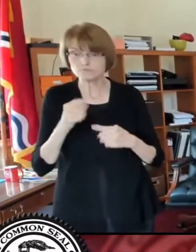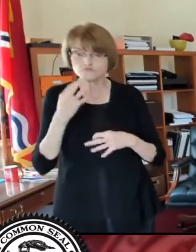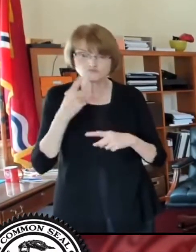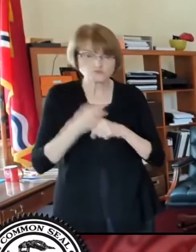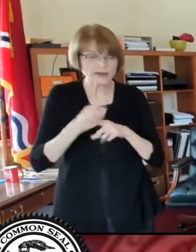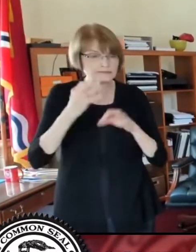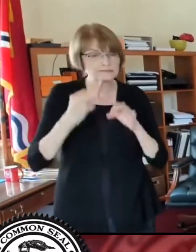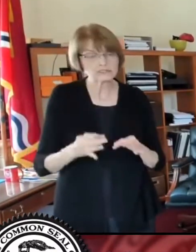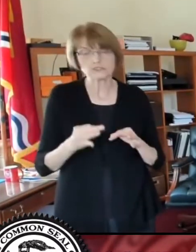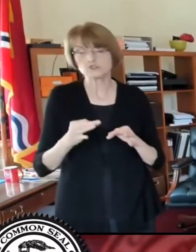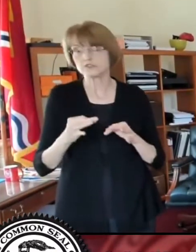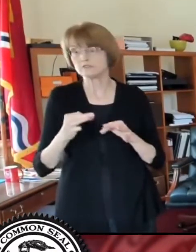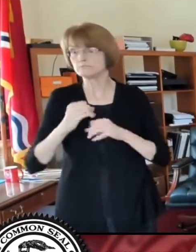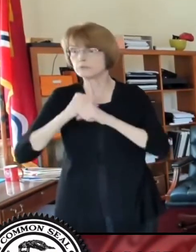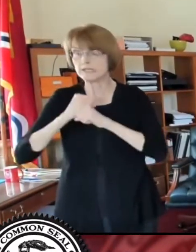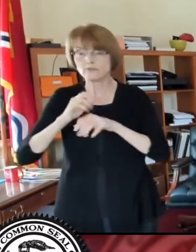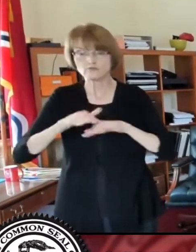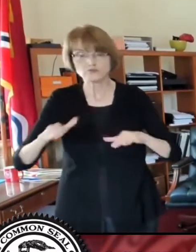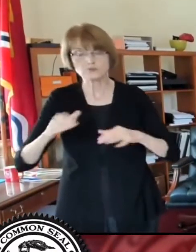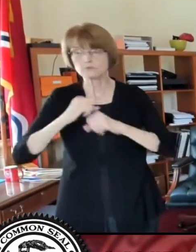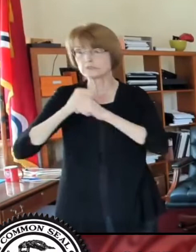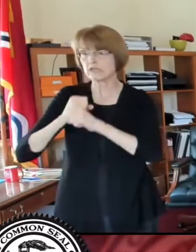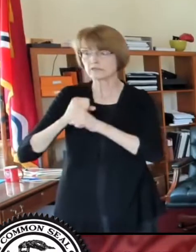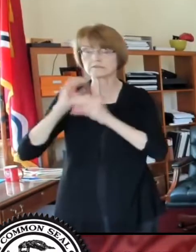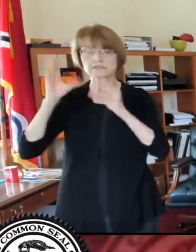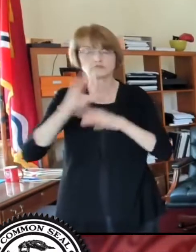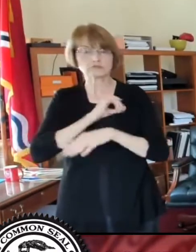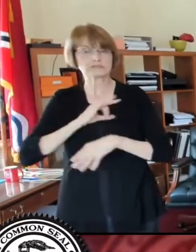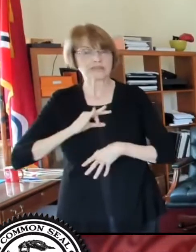and for teachers and staff in our schools.